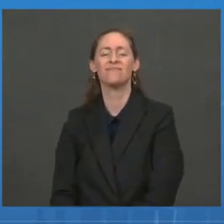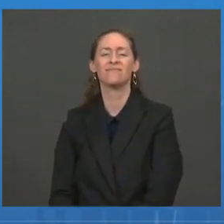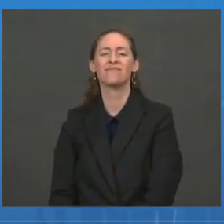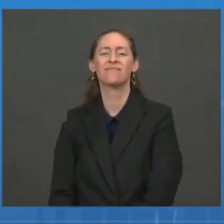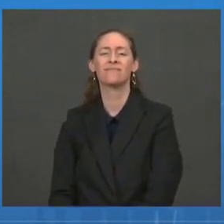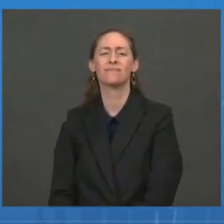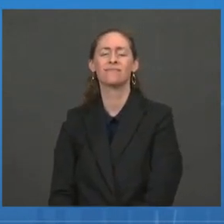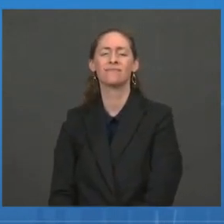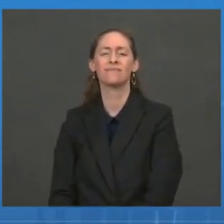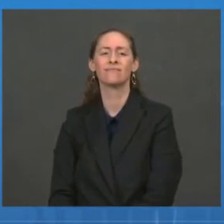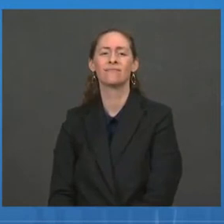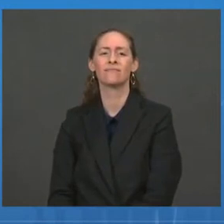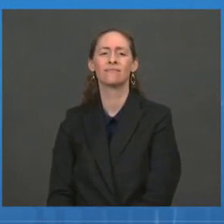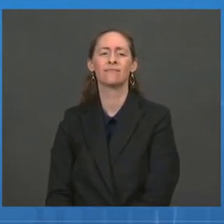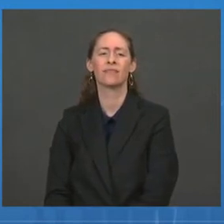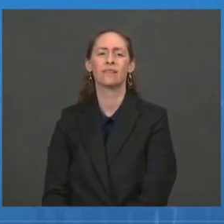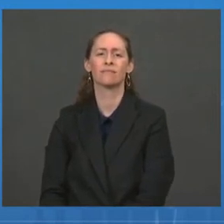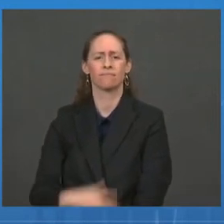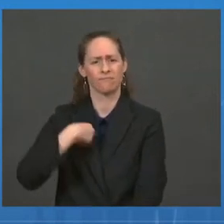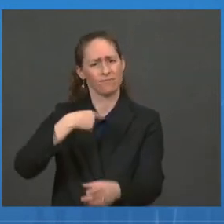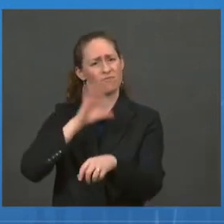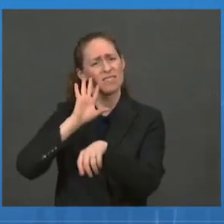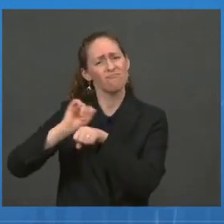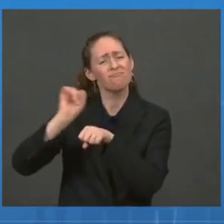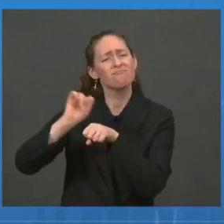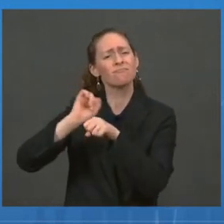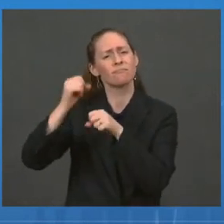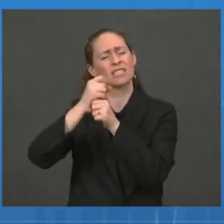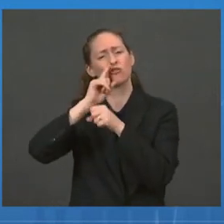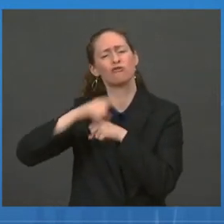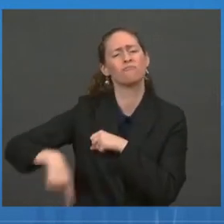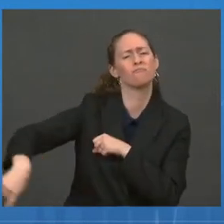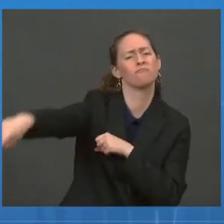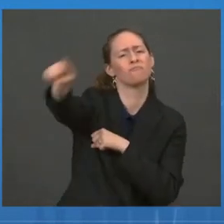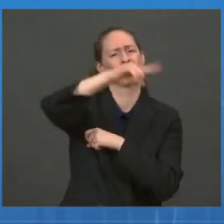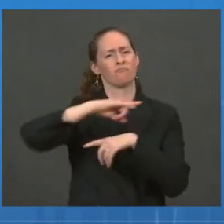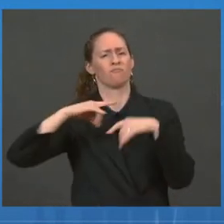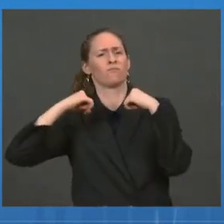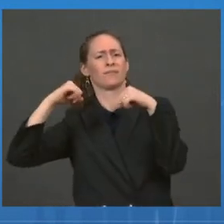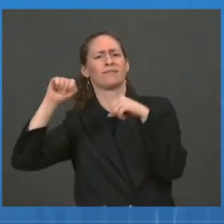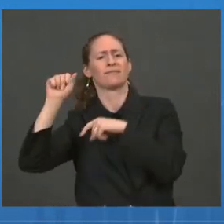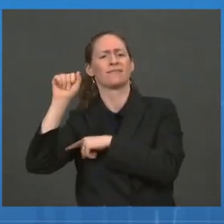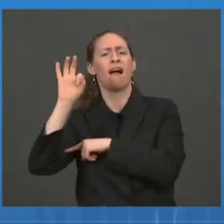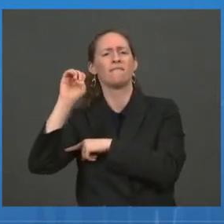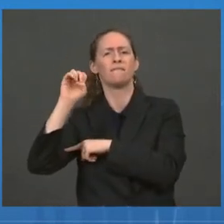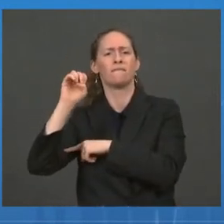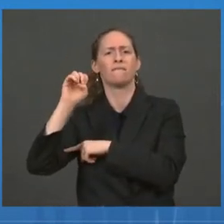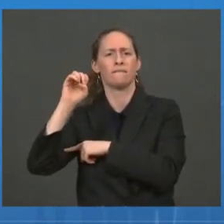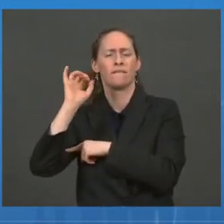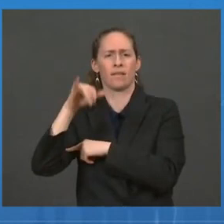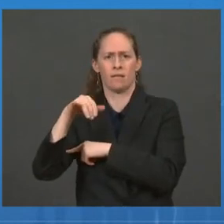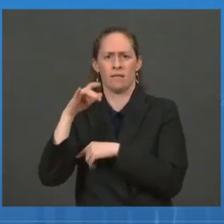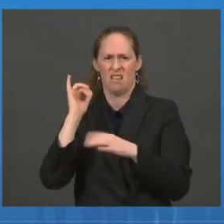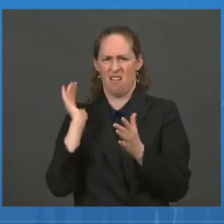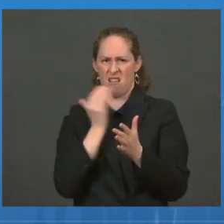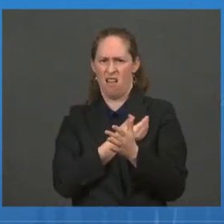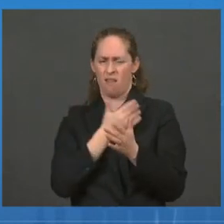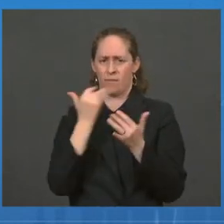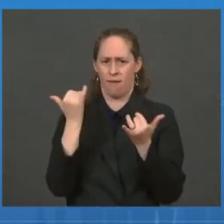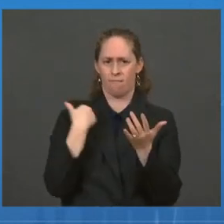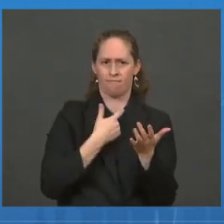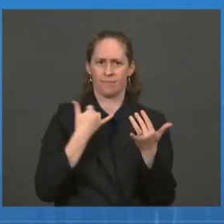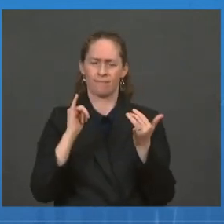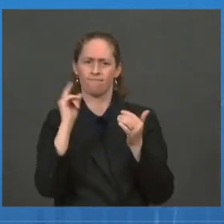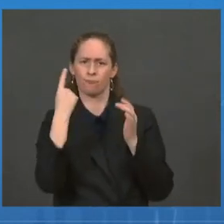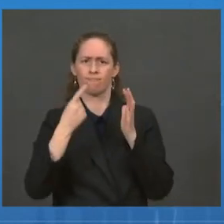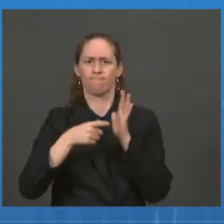to detect cases and based on their preliminary review the fda believes the high volume pcr and rapid antigen